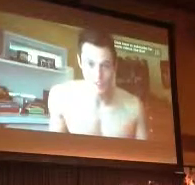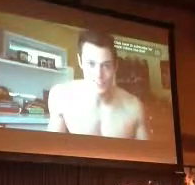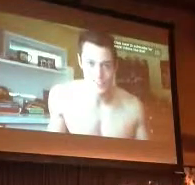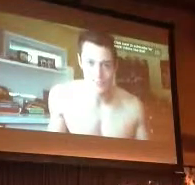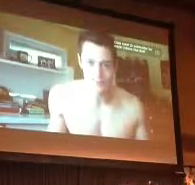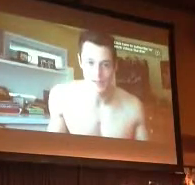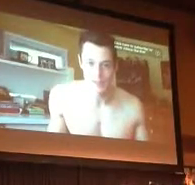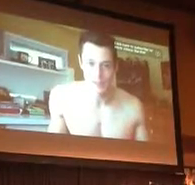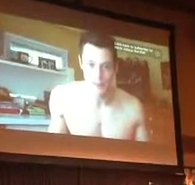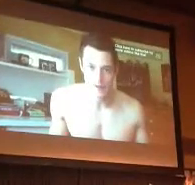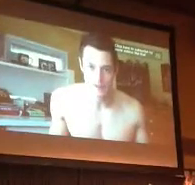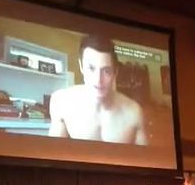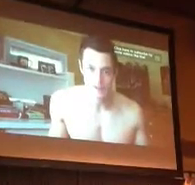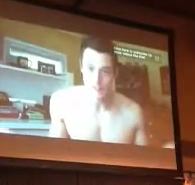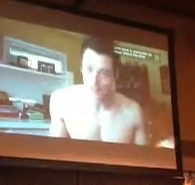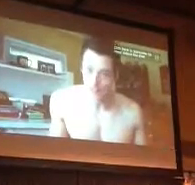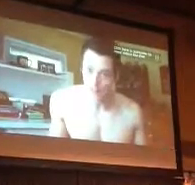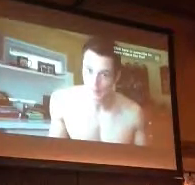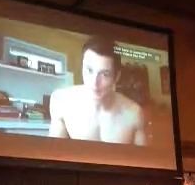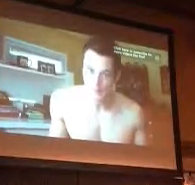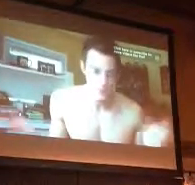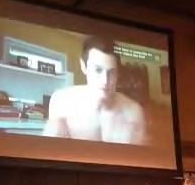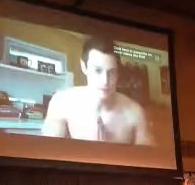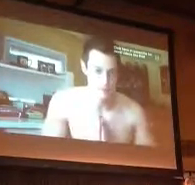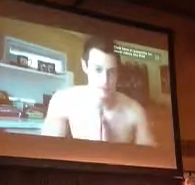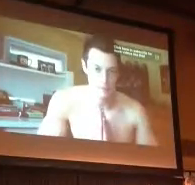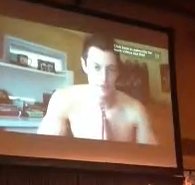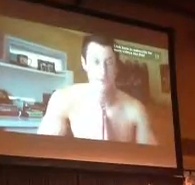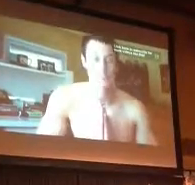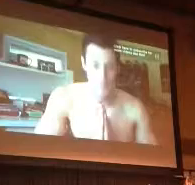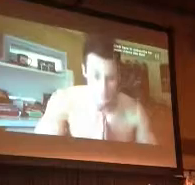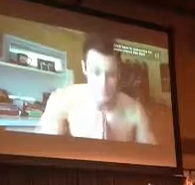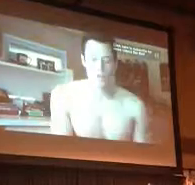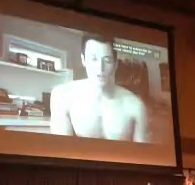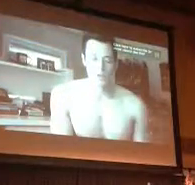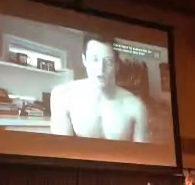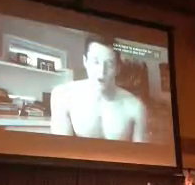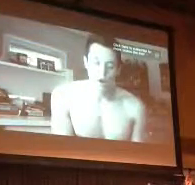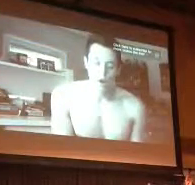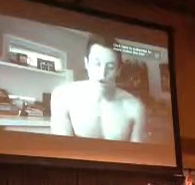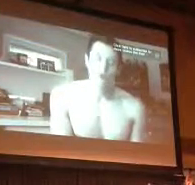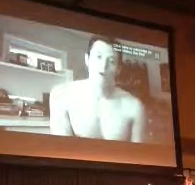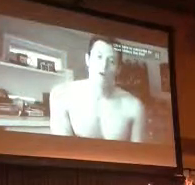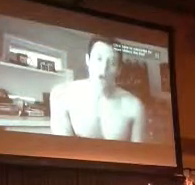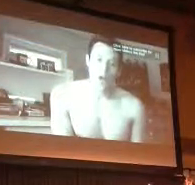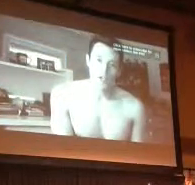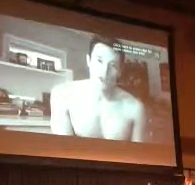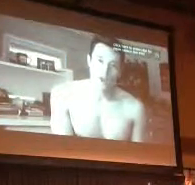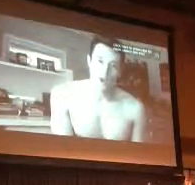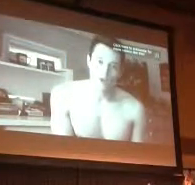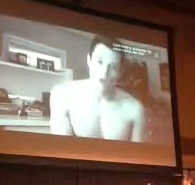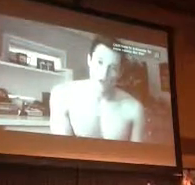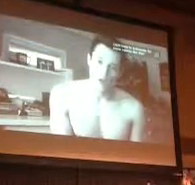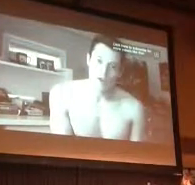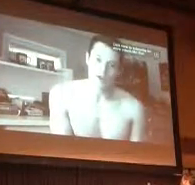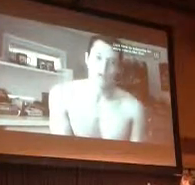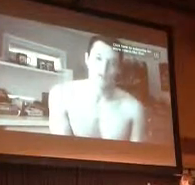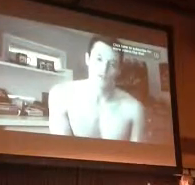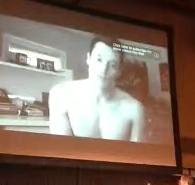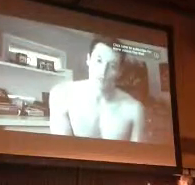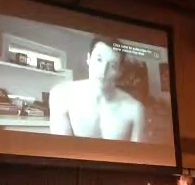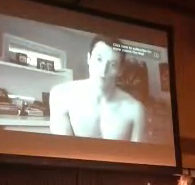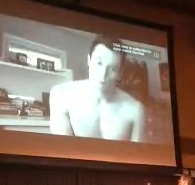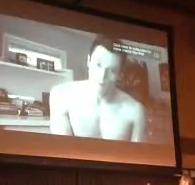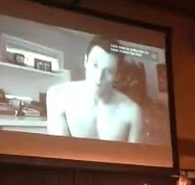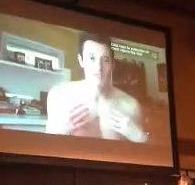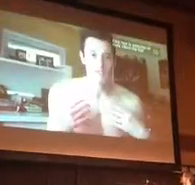all of us need to be concerned about AIDS, not just gay people, so stop asking them about it. Thank you. So, how do you know that you're gay if you've